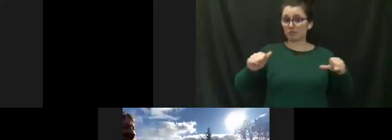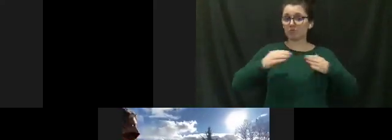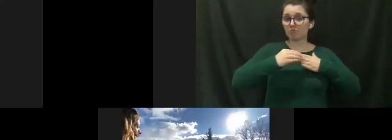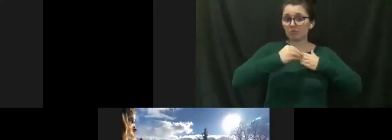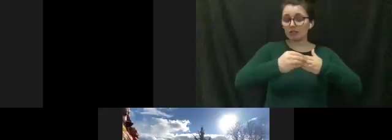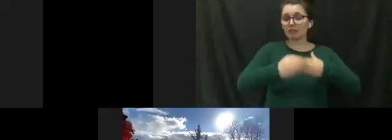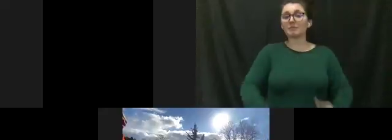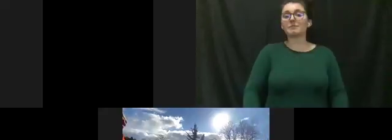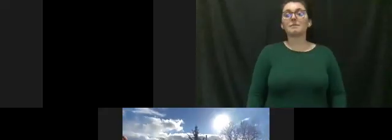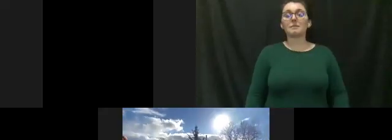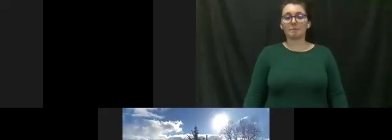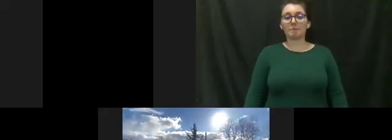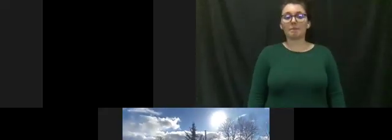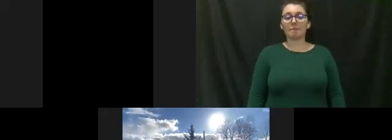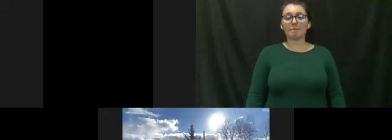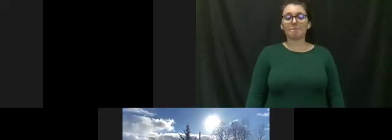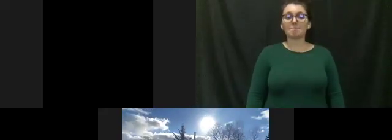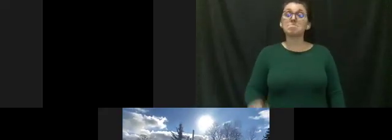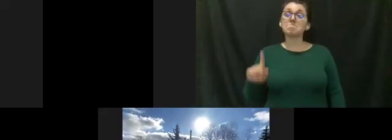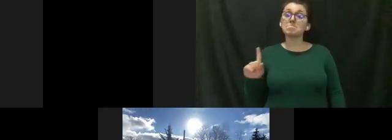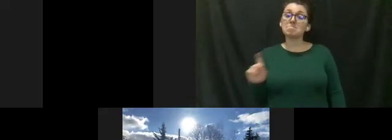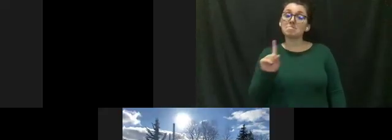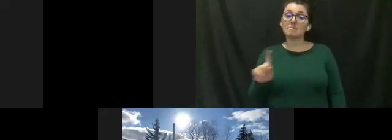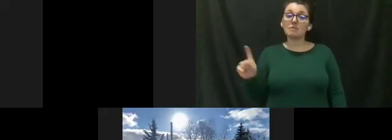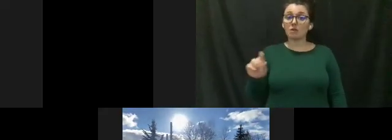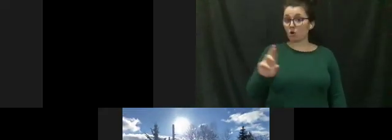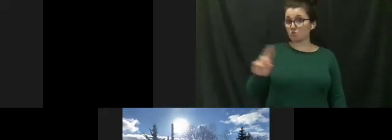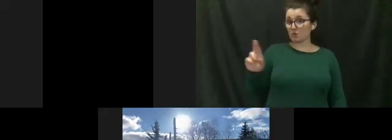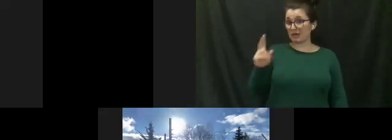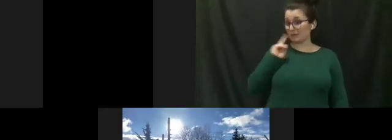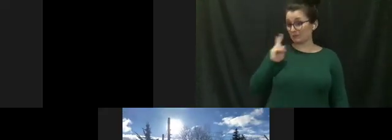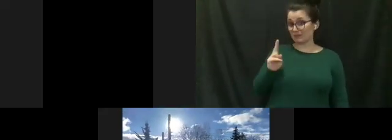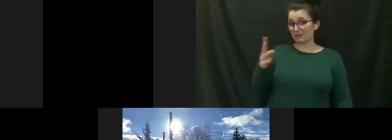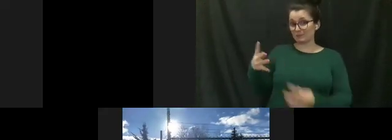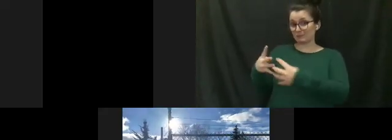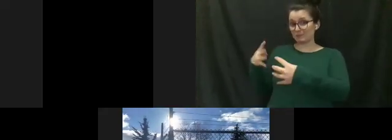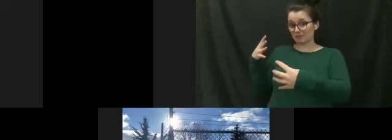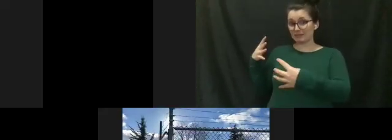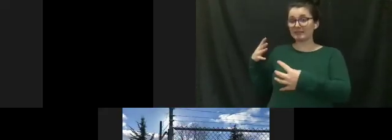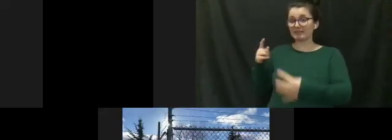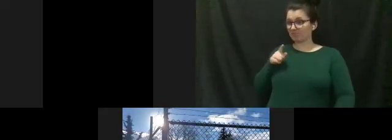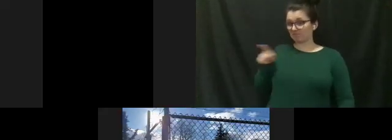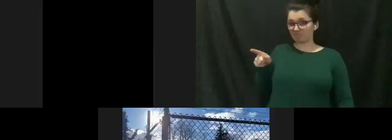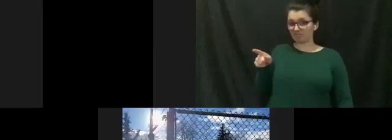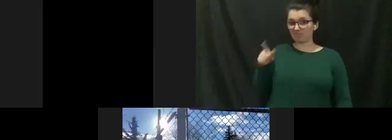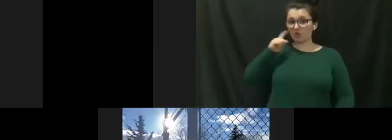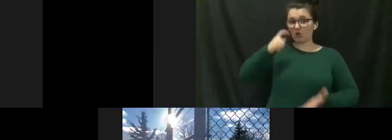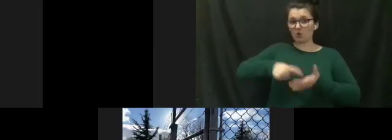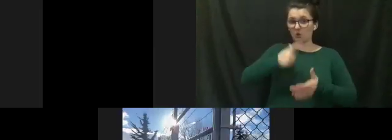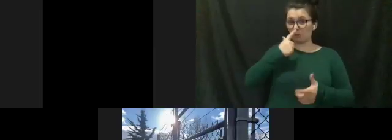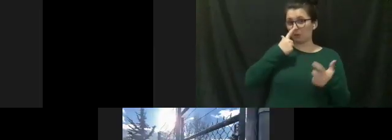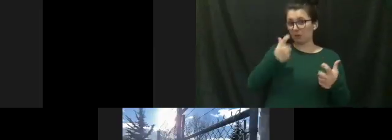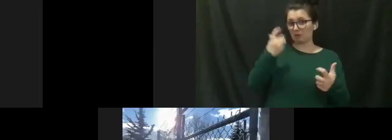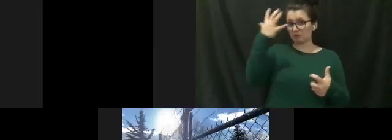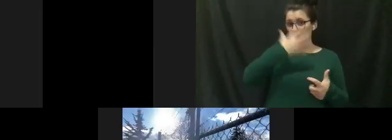our way walking down to this special encounter, to our right-hand side, you might notice some interesting looking animals that